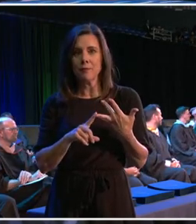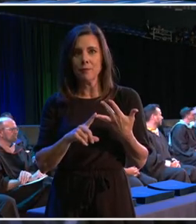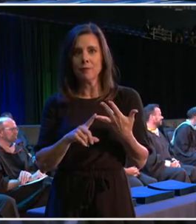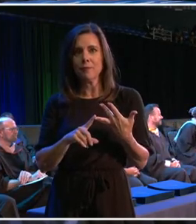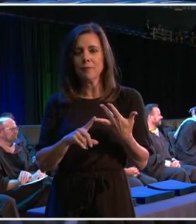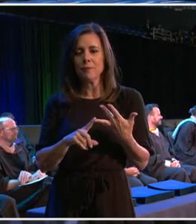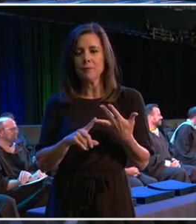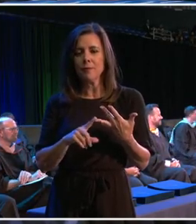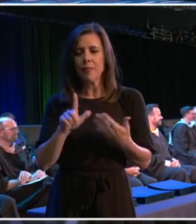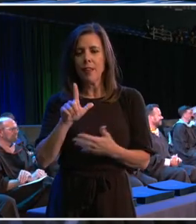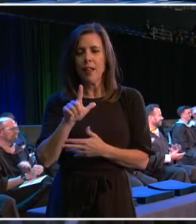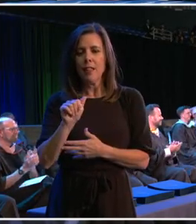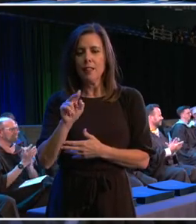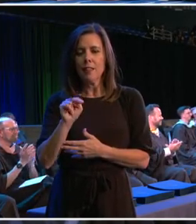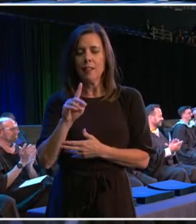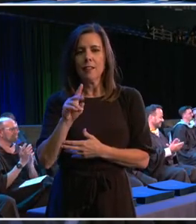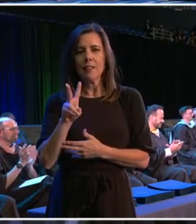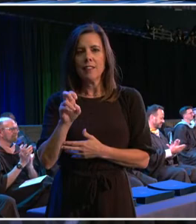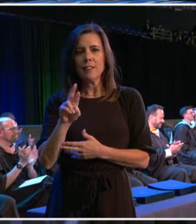Ms. Marissa Landiverde,